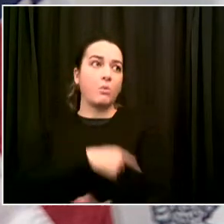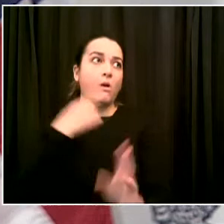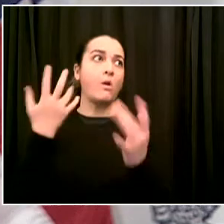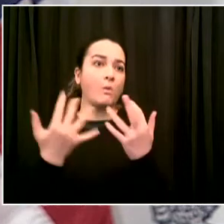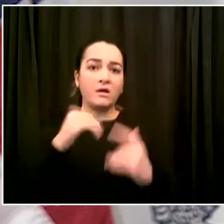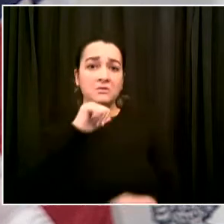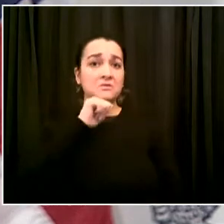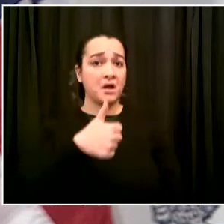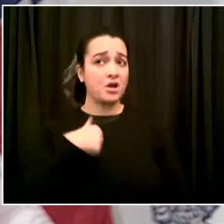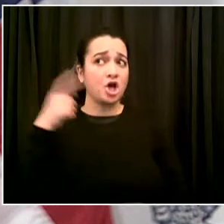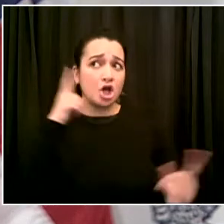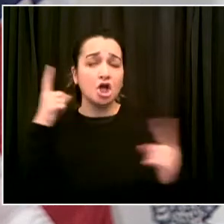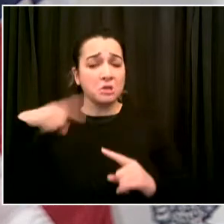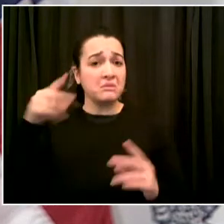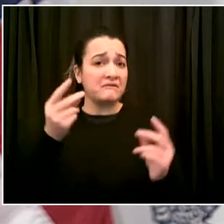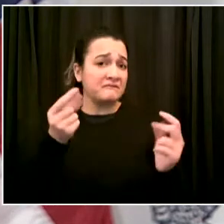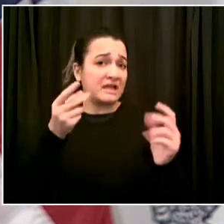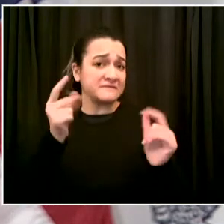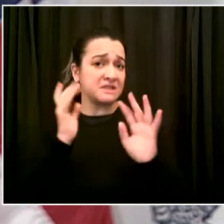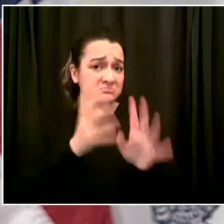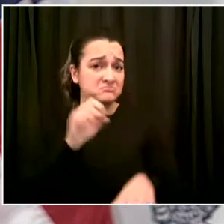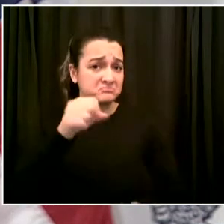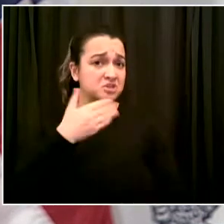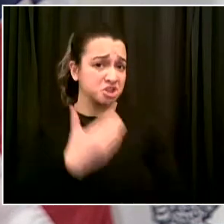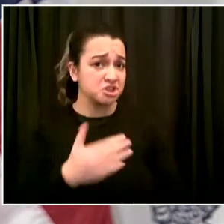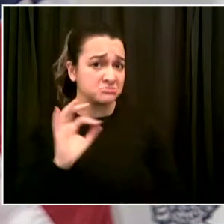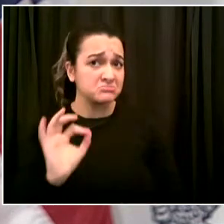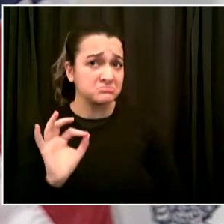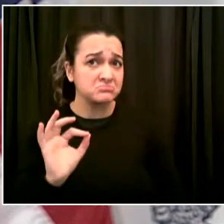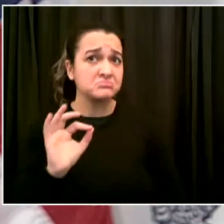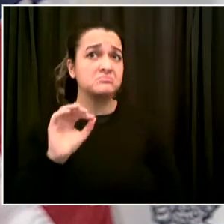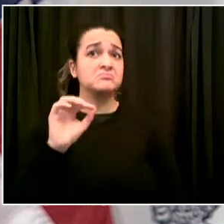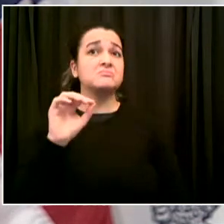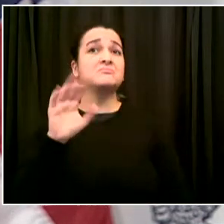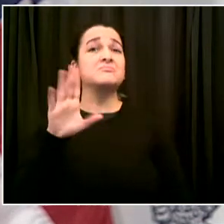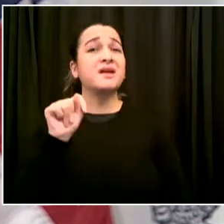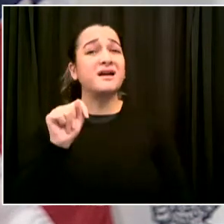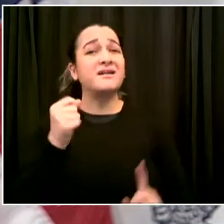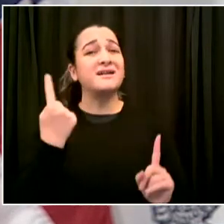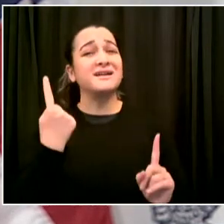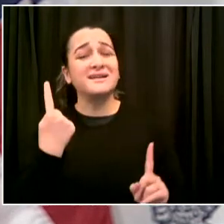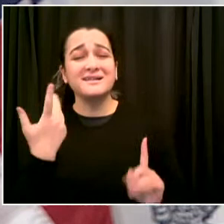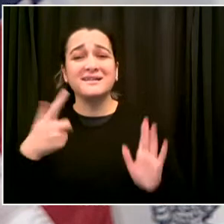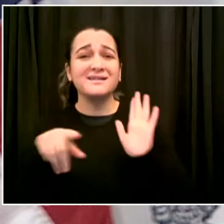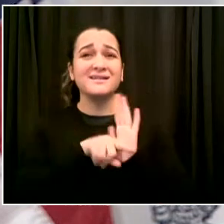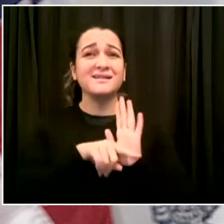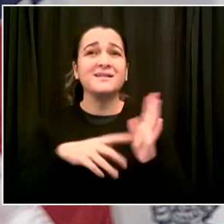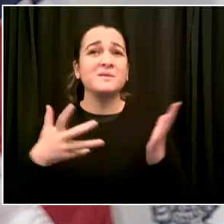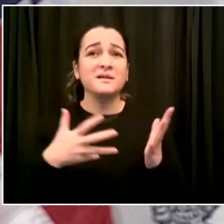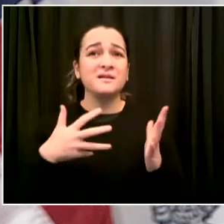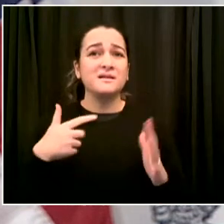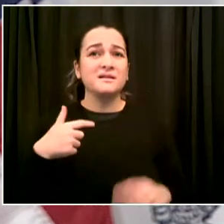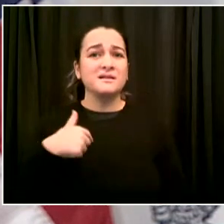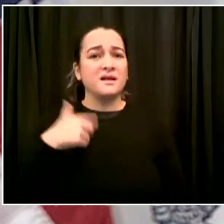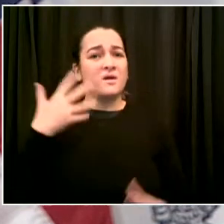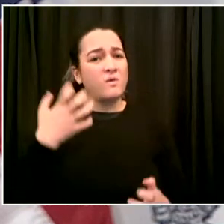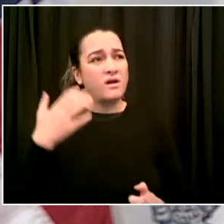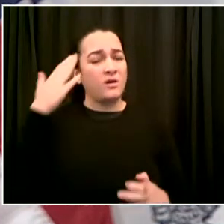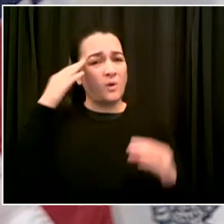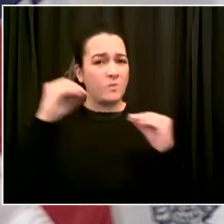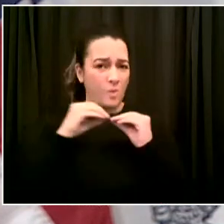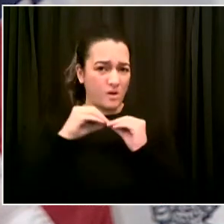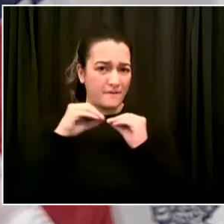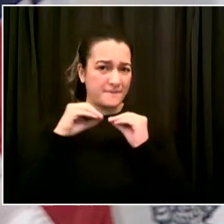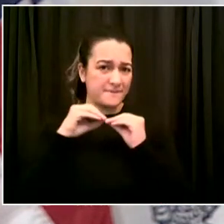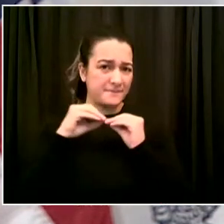cold. But now just a little bit more specific about the actual types of vaccines. The city health department told me the